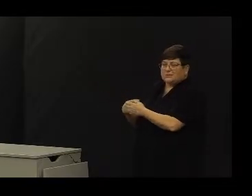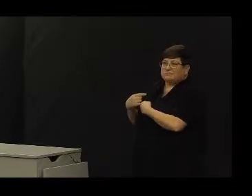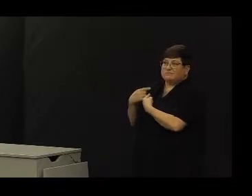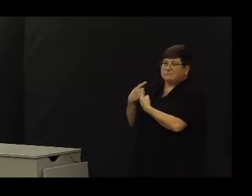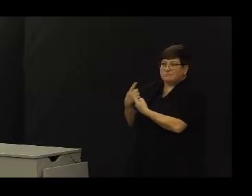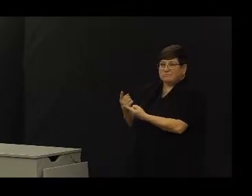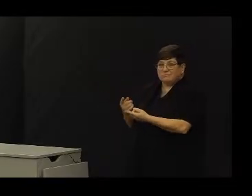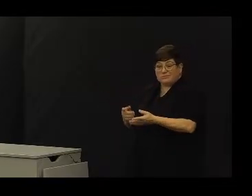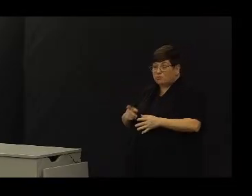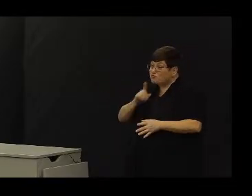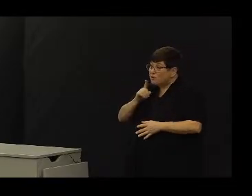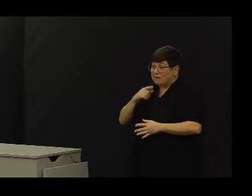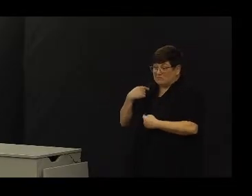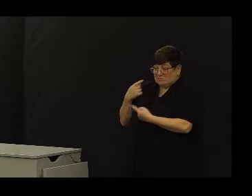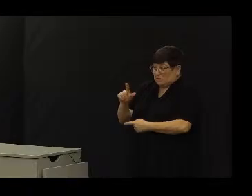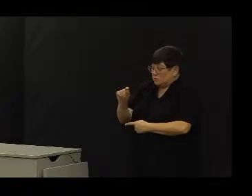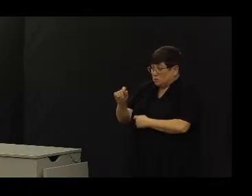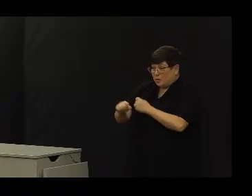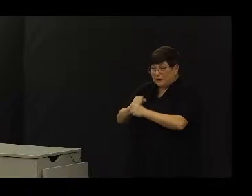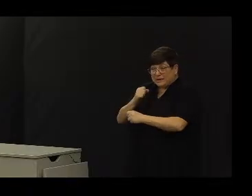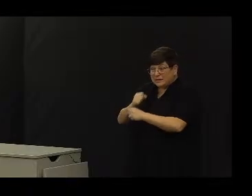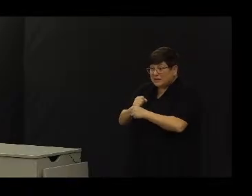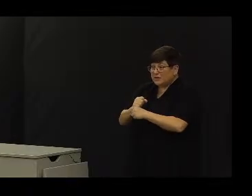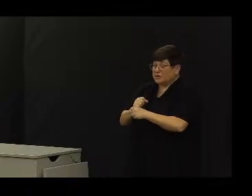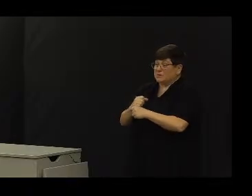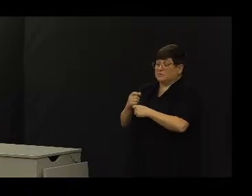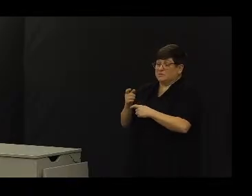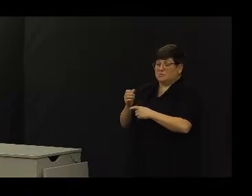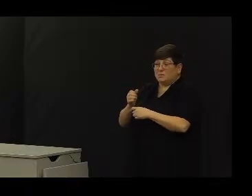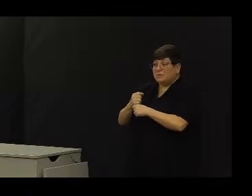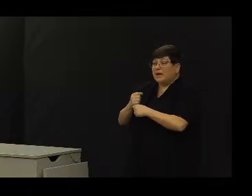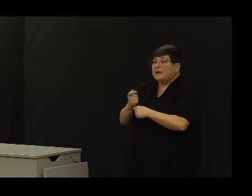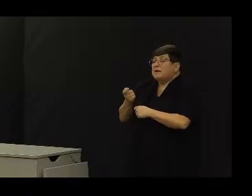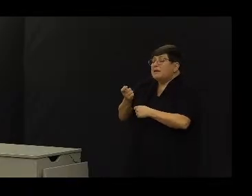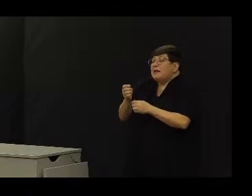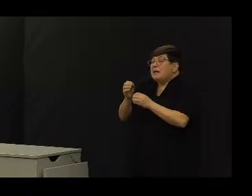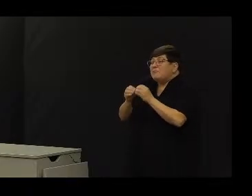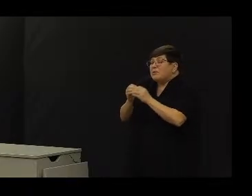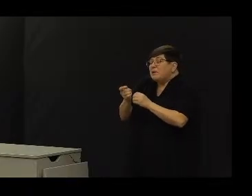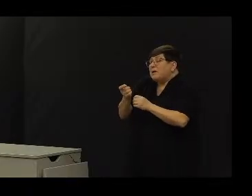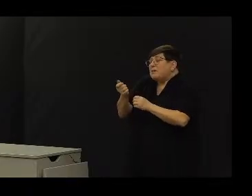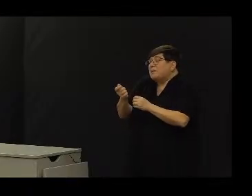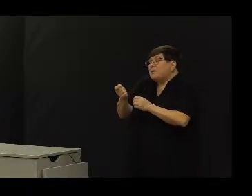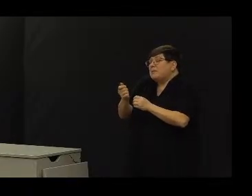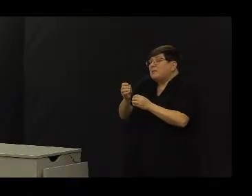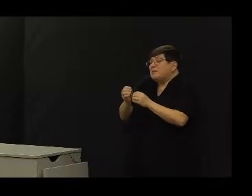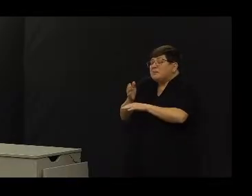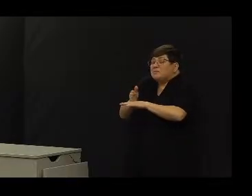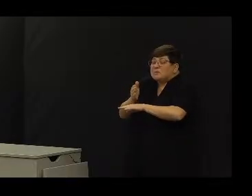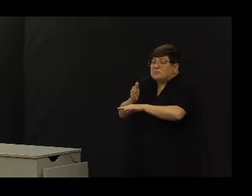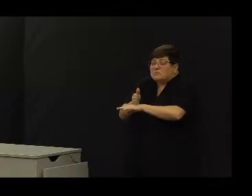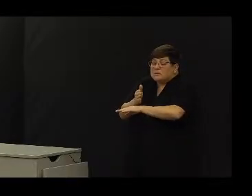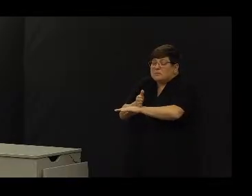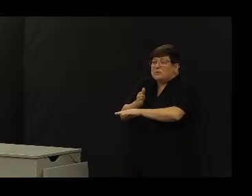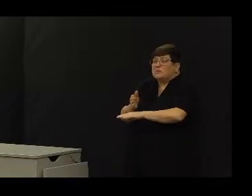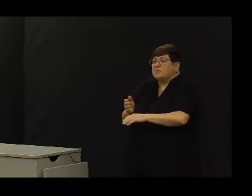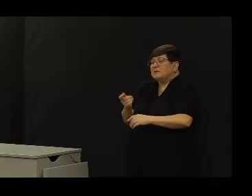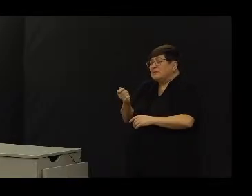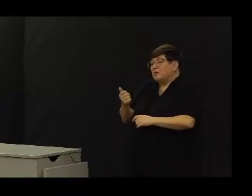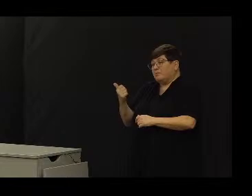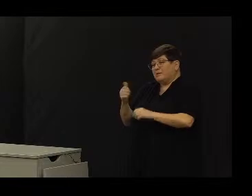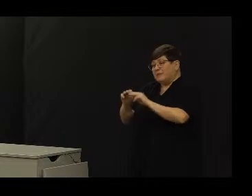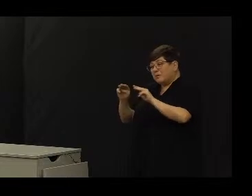of 20 years, we've been making minor repairs and renovations,